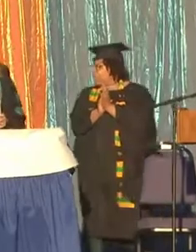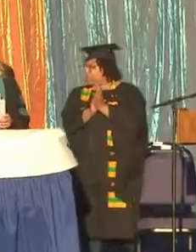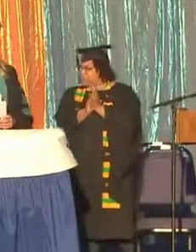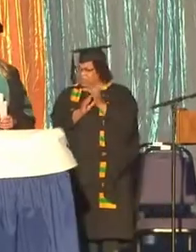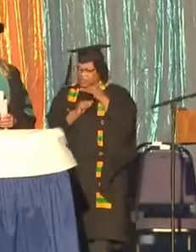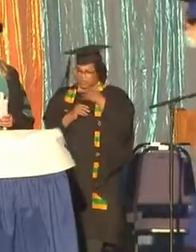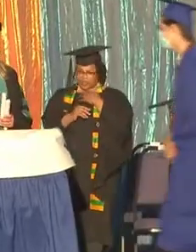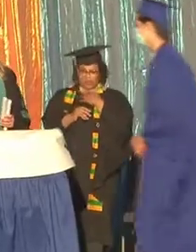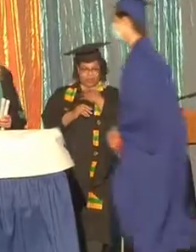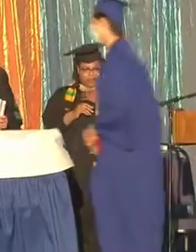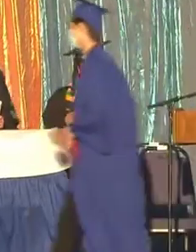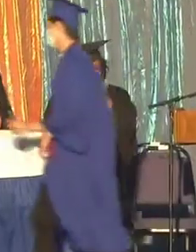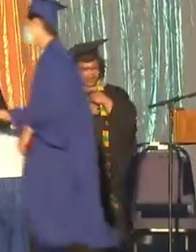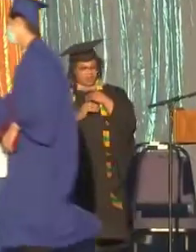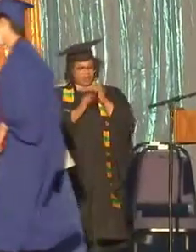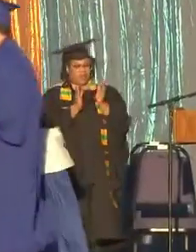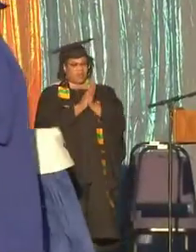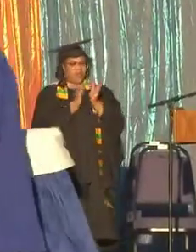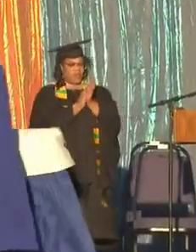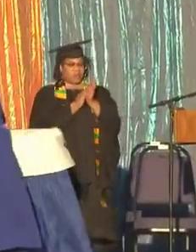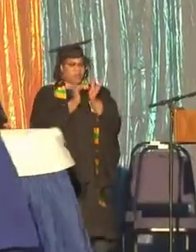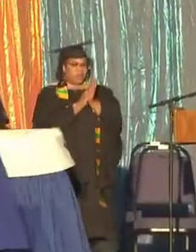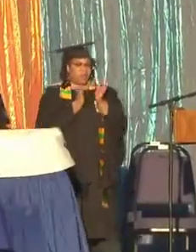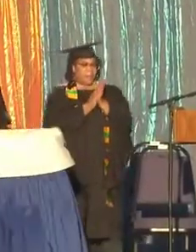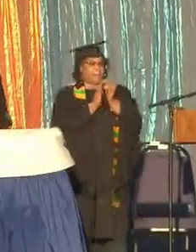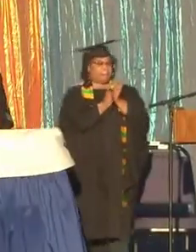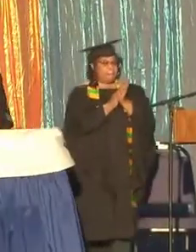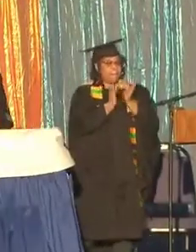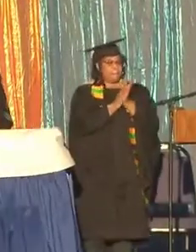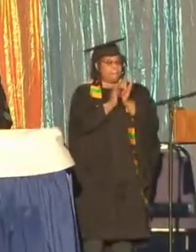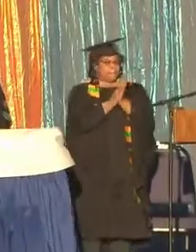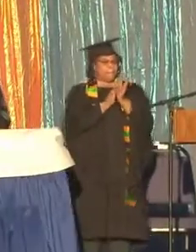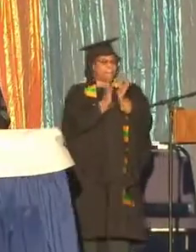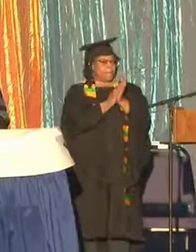Adam Doolittle with honors.